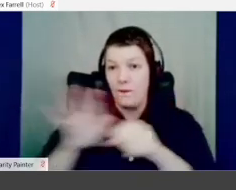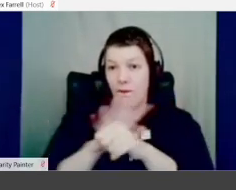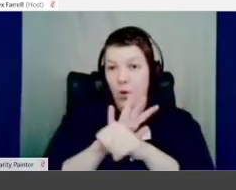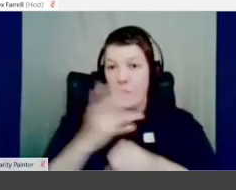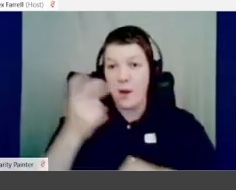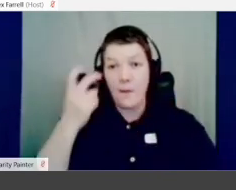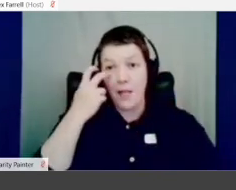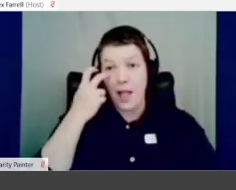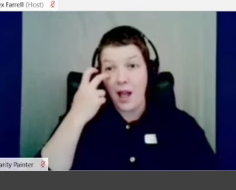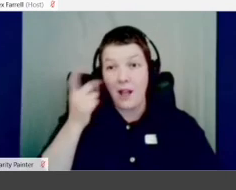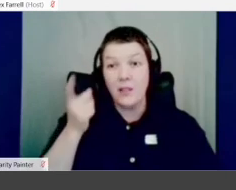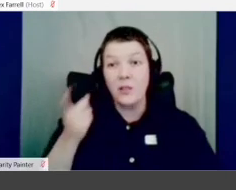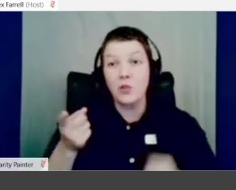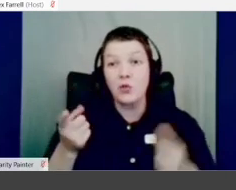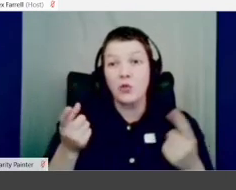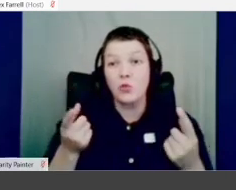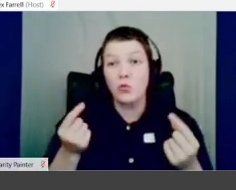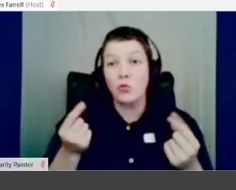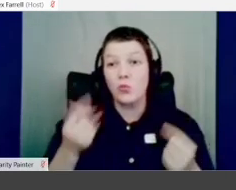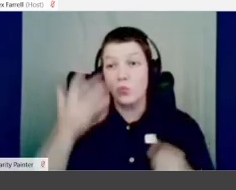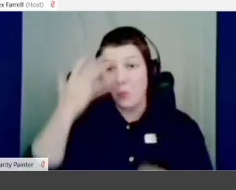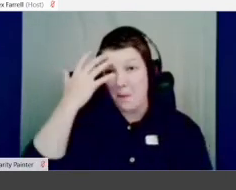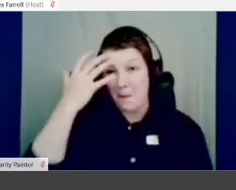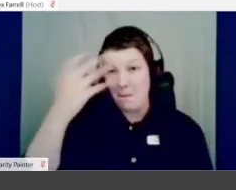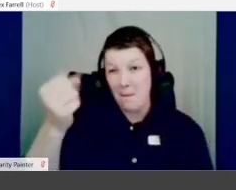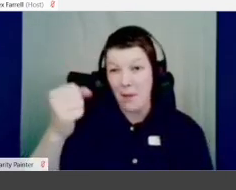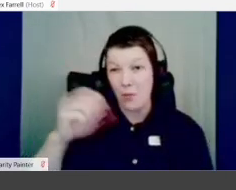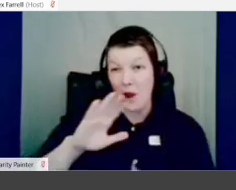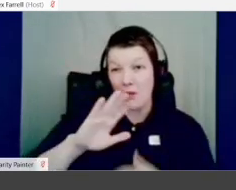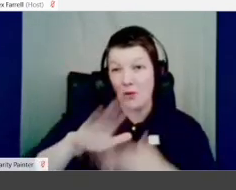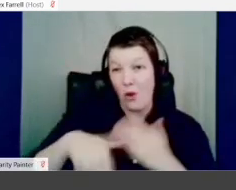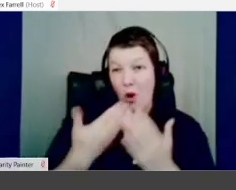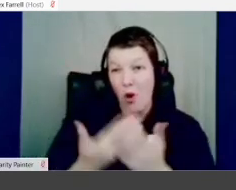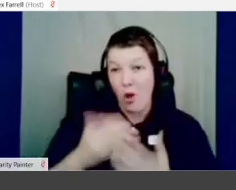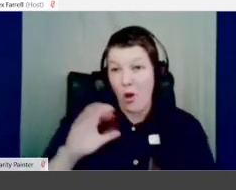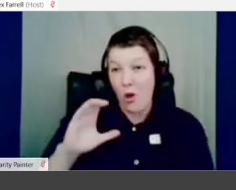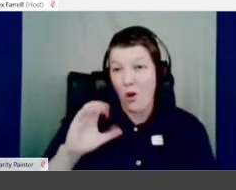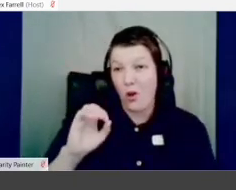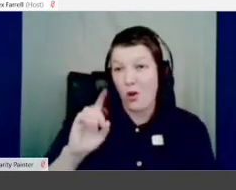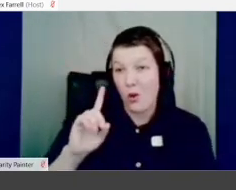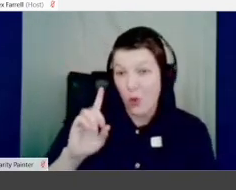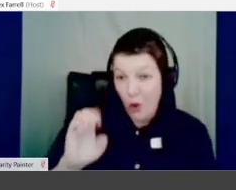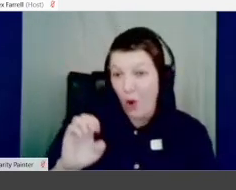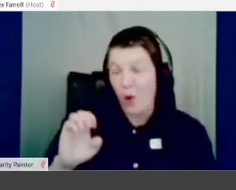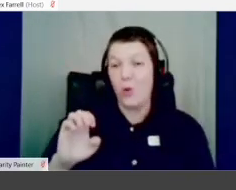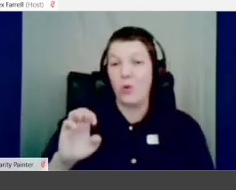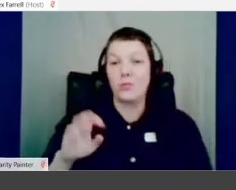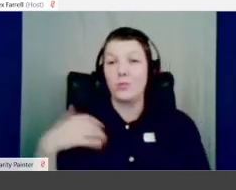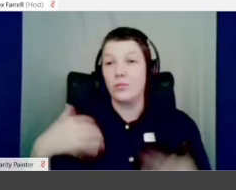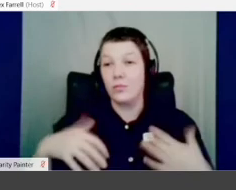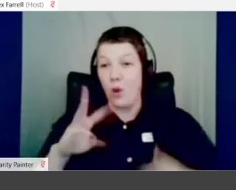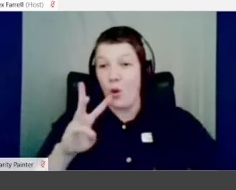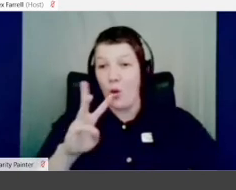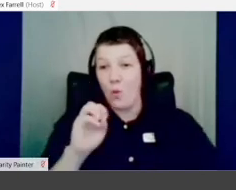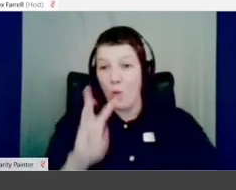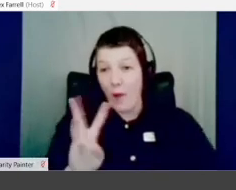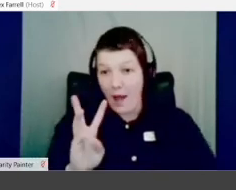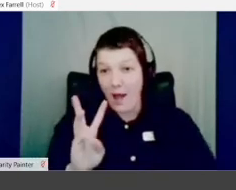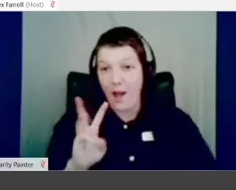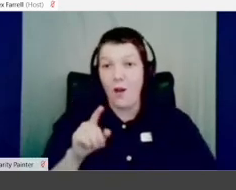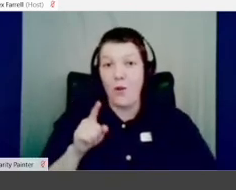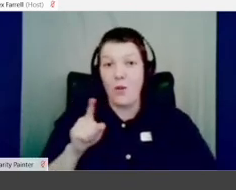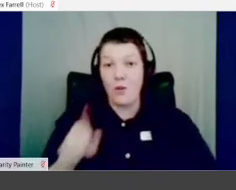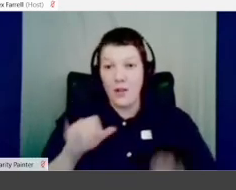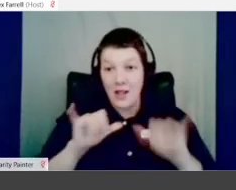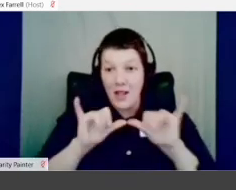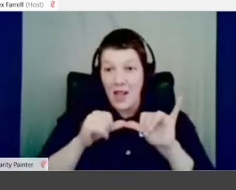blown away by what that has taken to be an engineer, and so excited that like they have a job that they've been